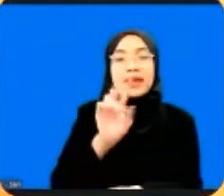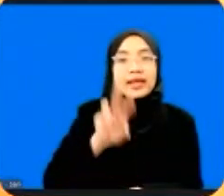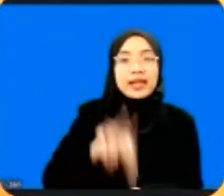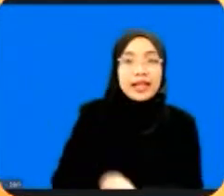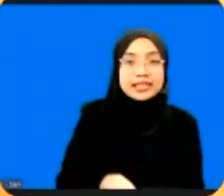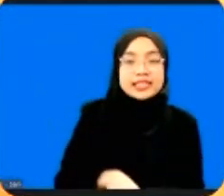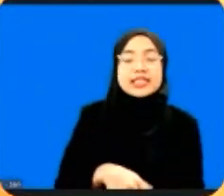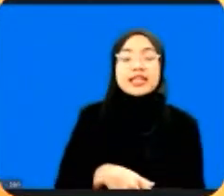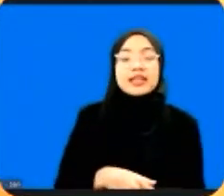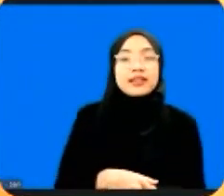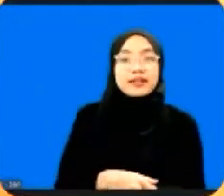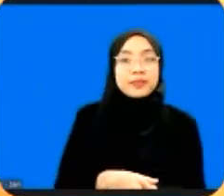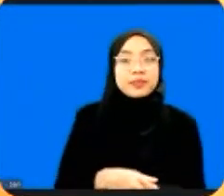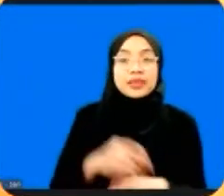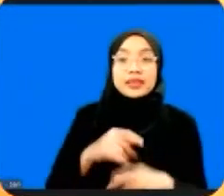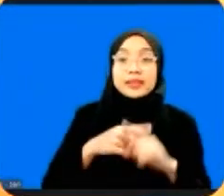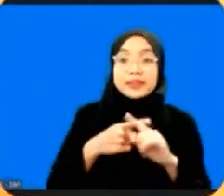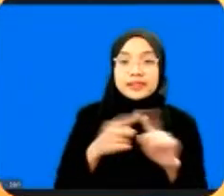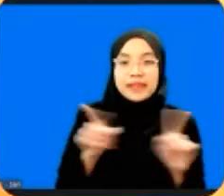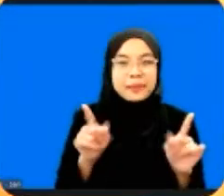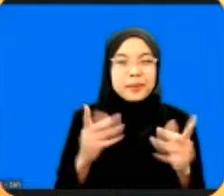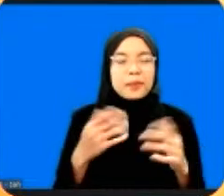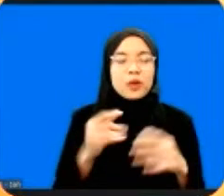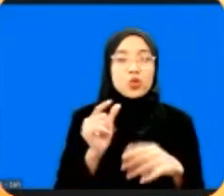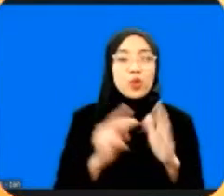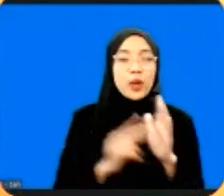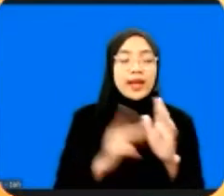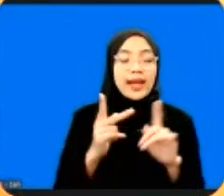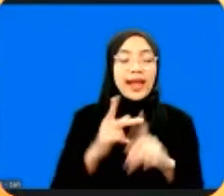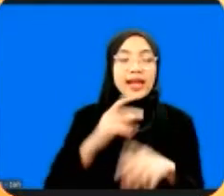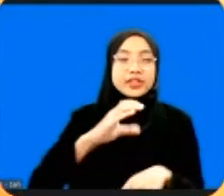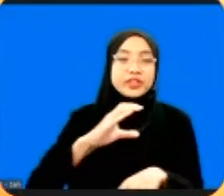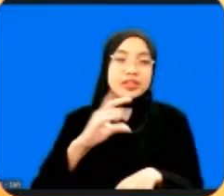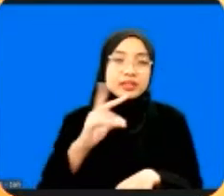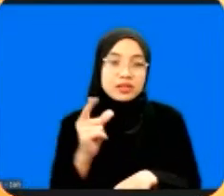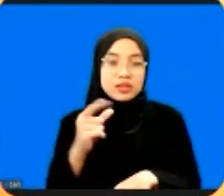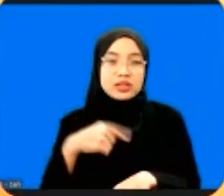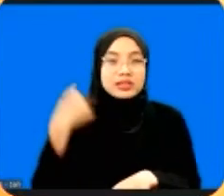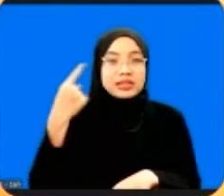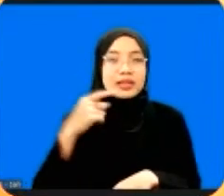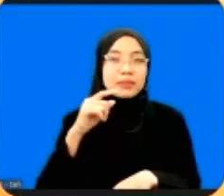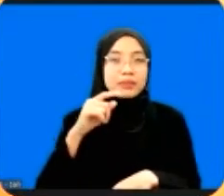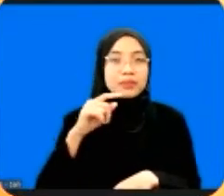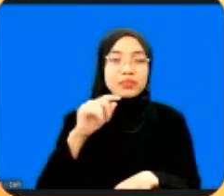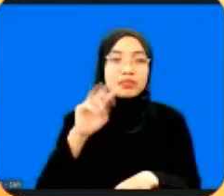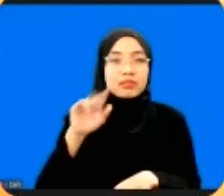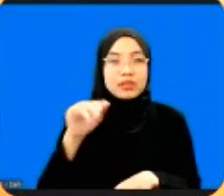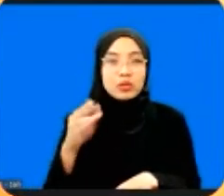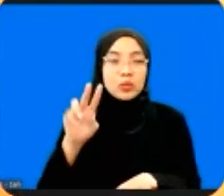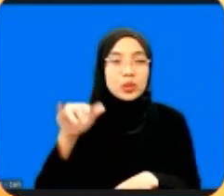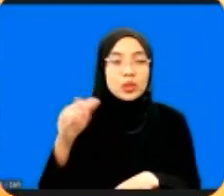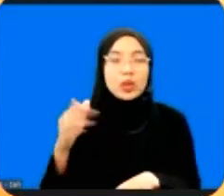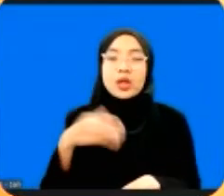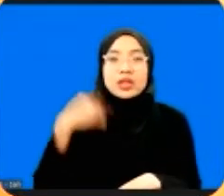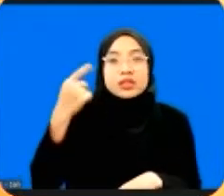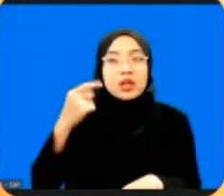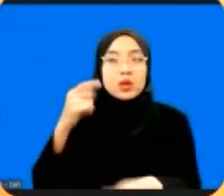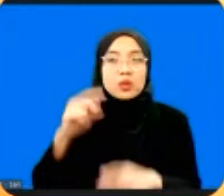Human Rights Council almost every 2 years repeats this resolution that what is